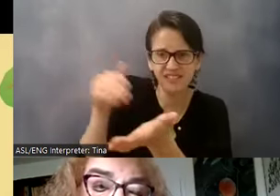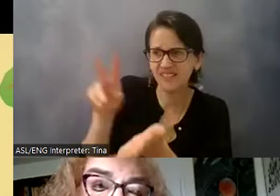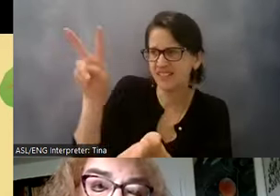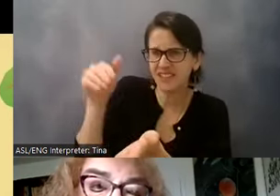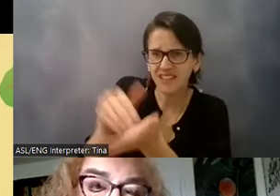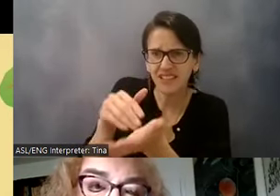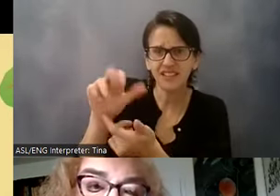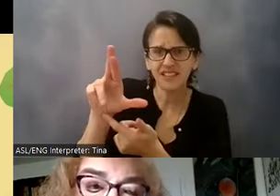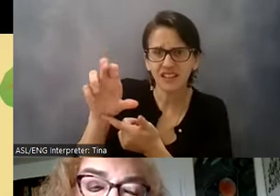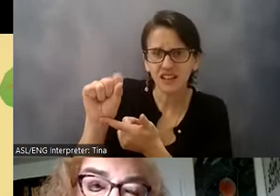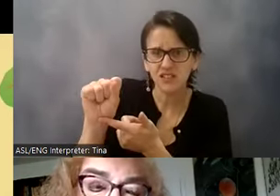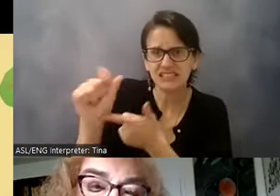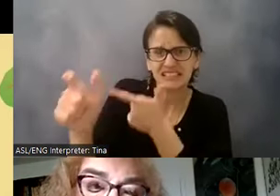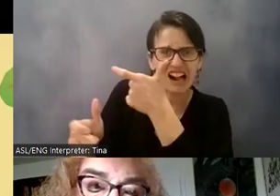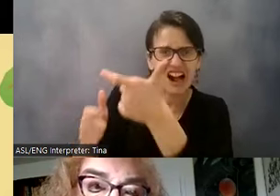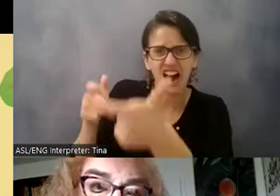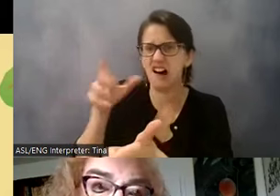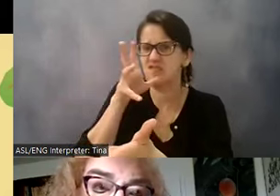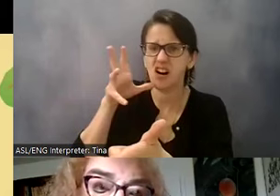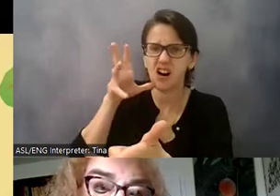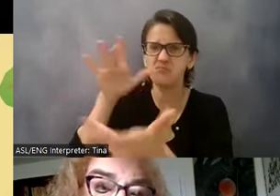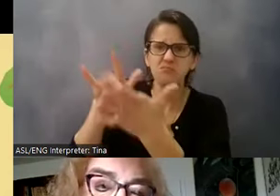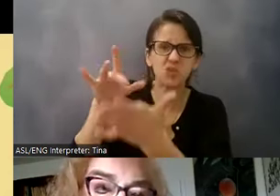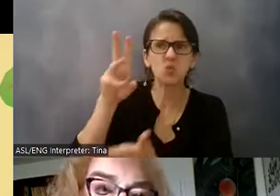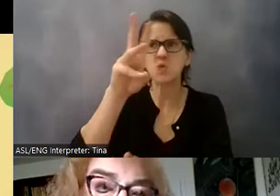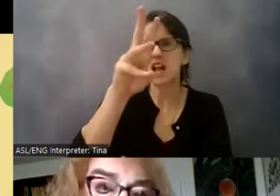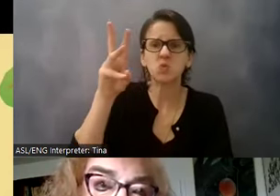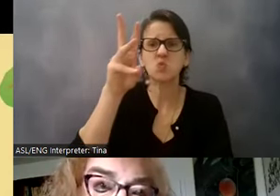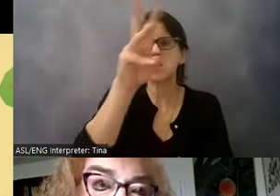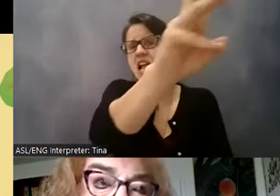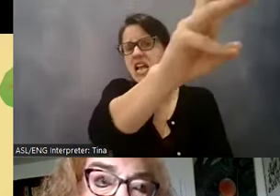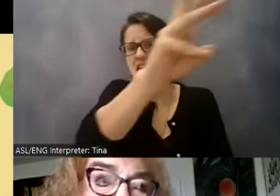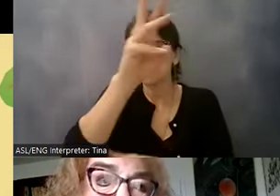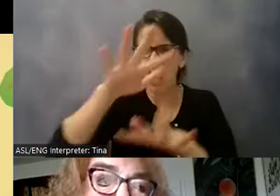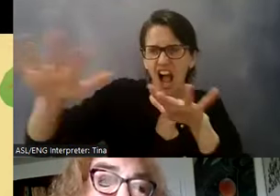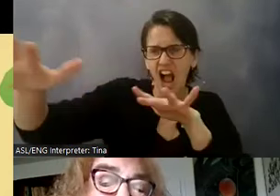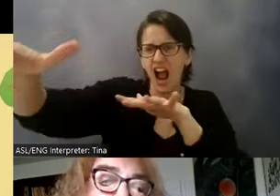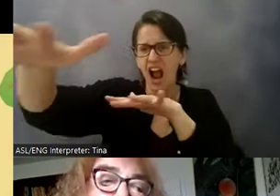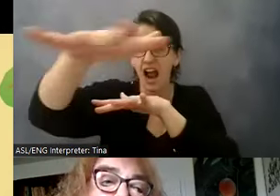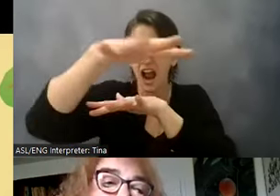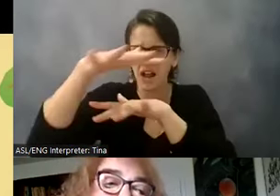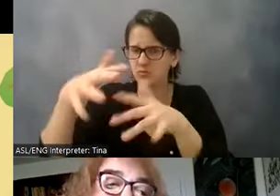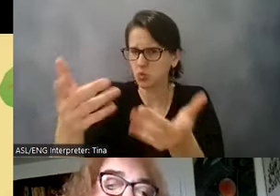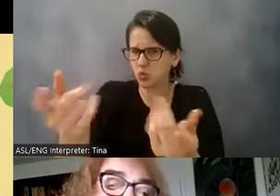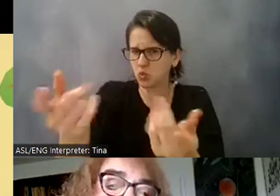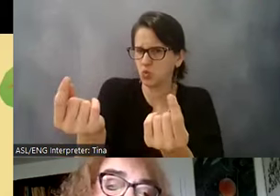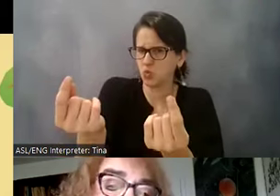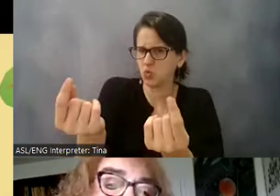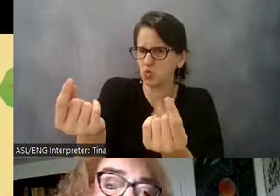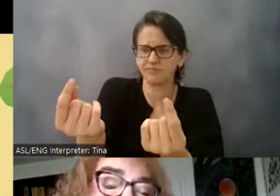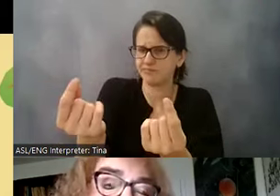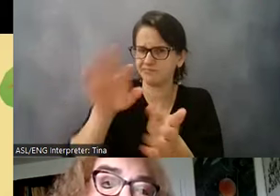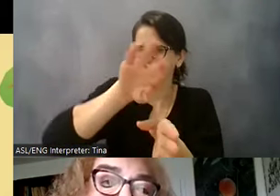of big ranches in the Midwest and the West, but you can do something for your own